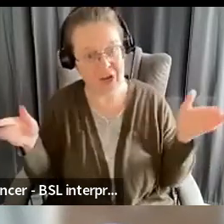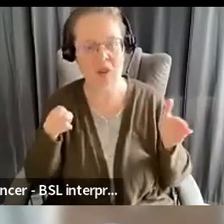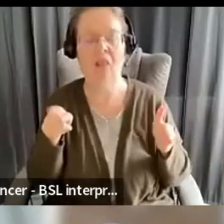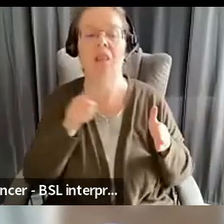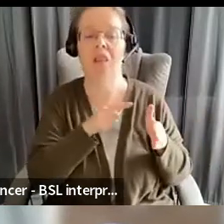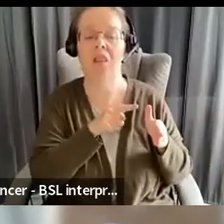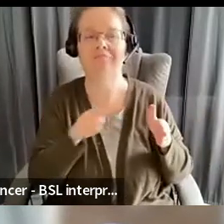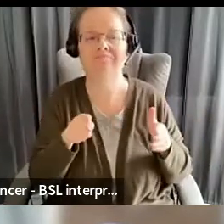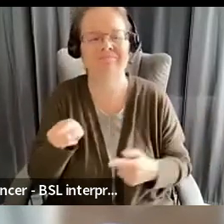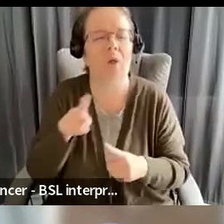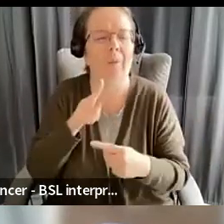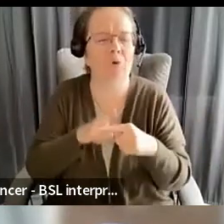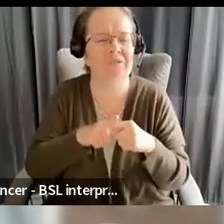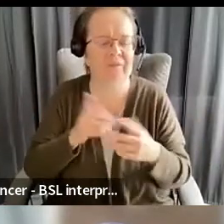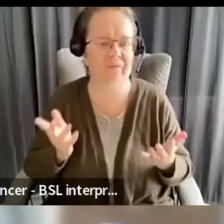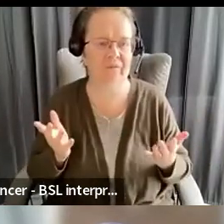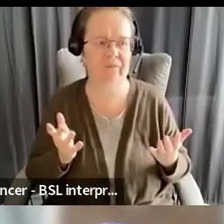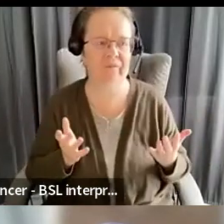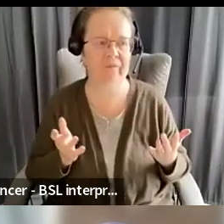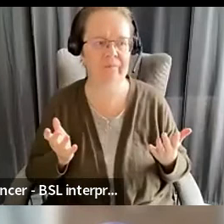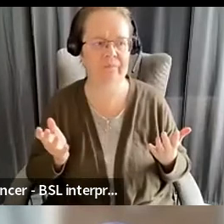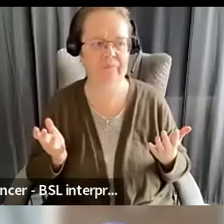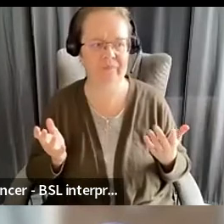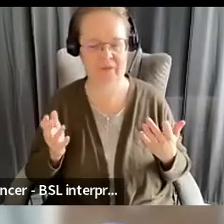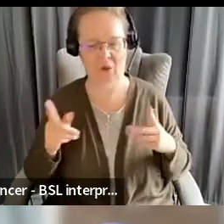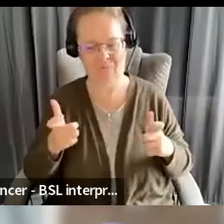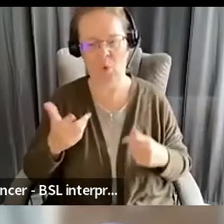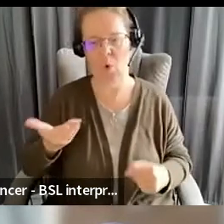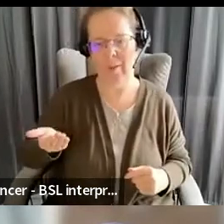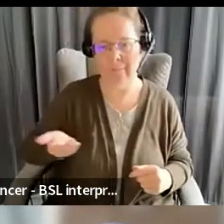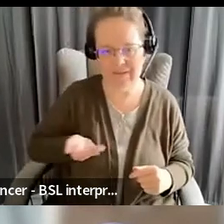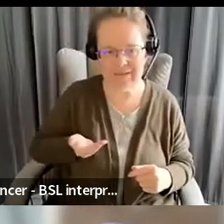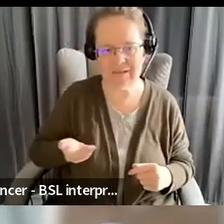very positive thing within our business. And,